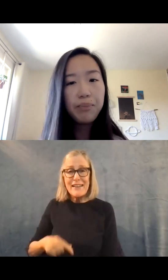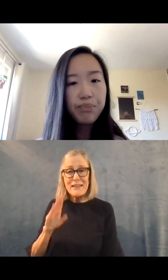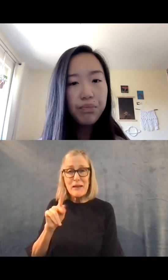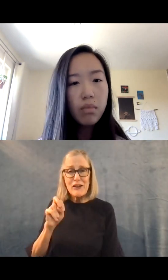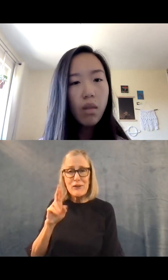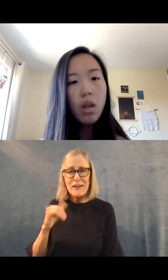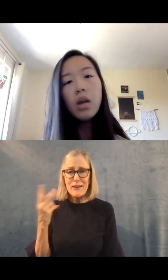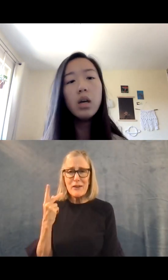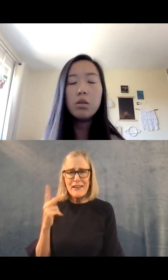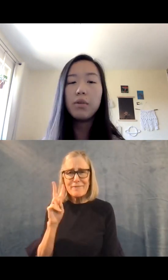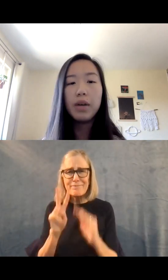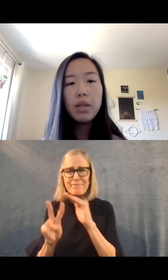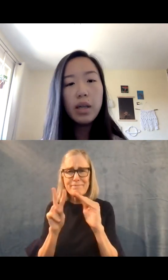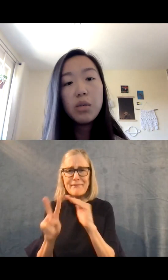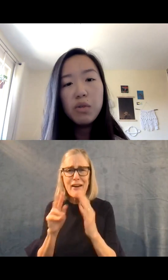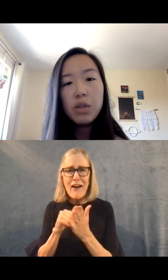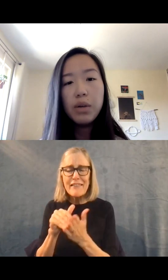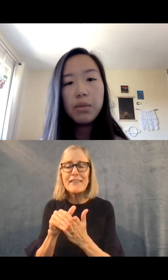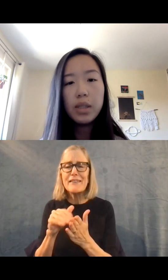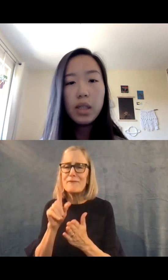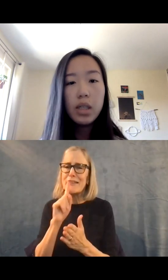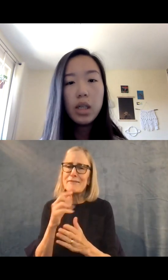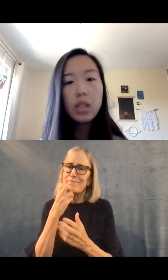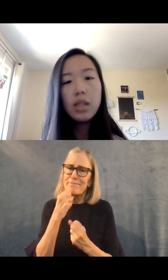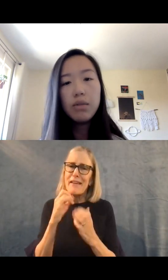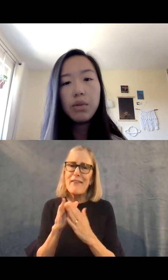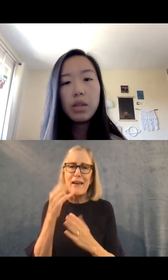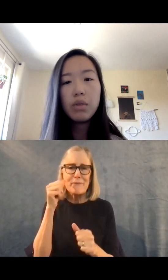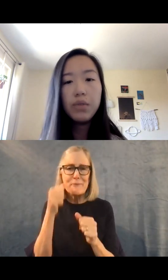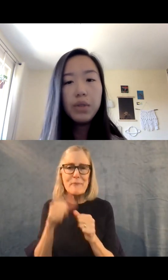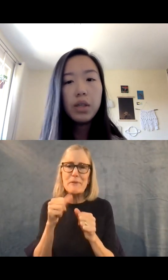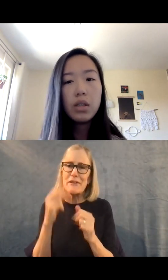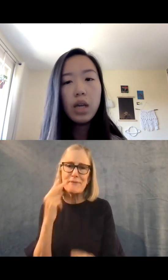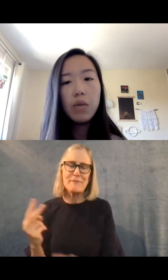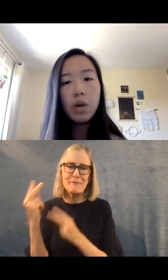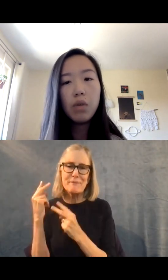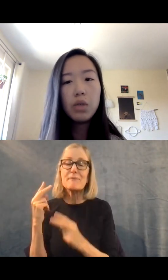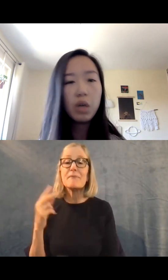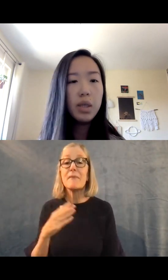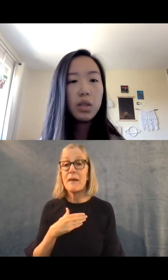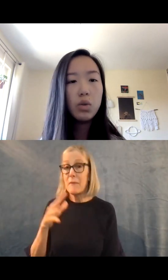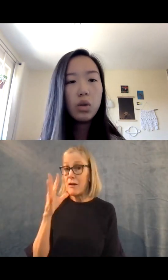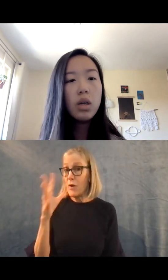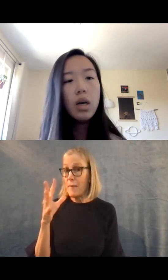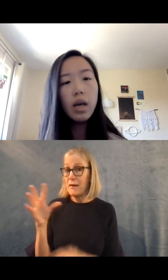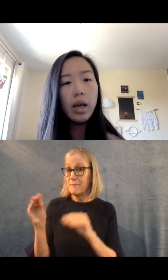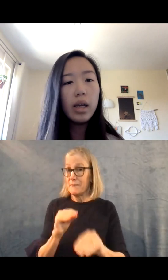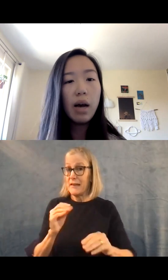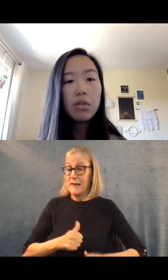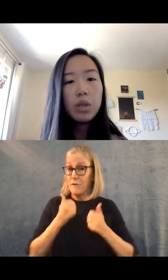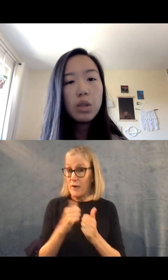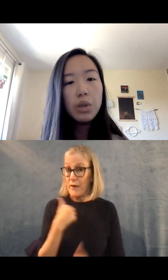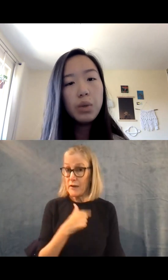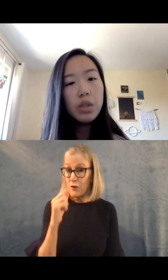me. When my family later moved away from the city, she actually lived with us for a few years and would always walk me to school.